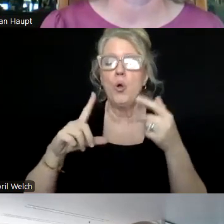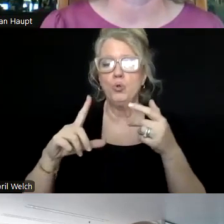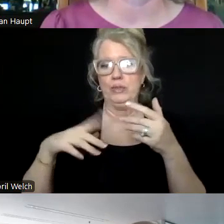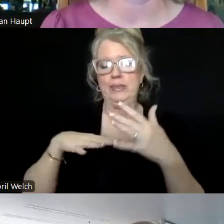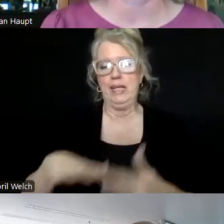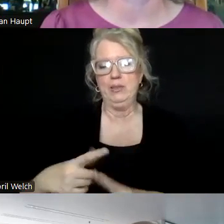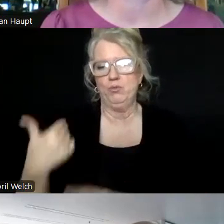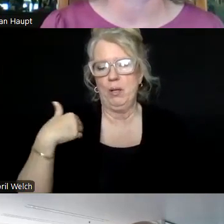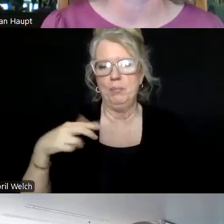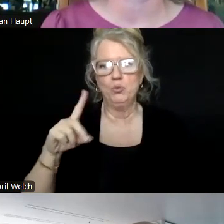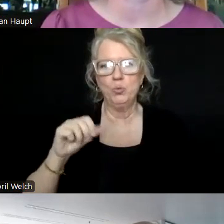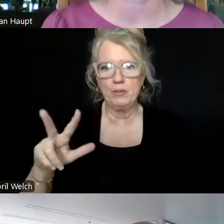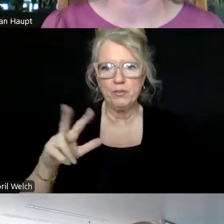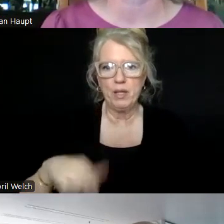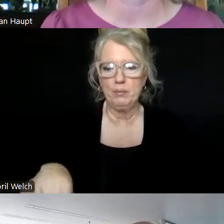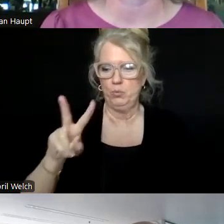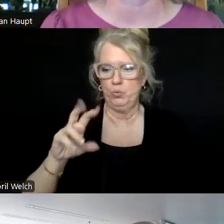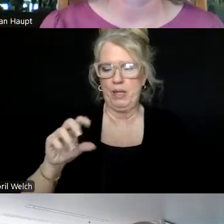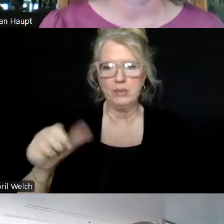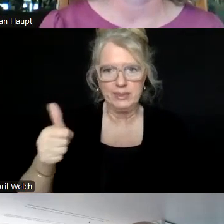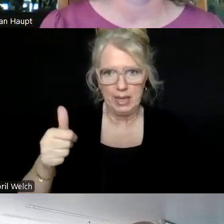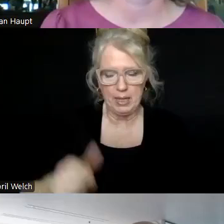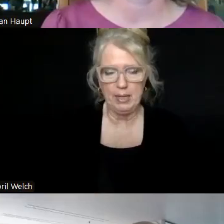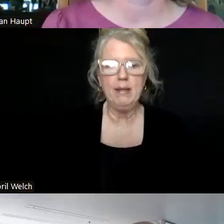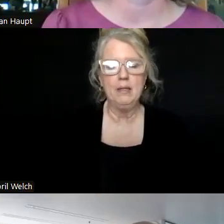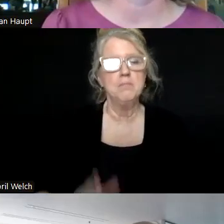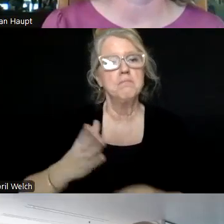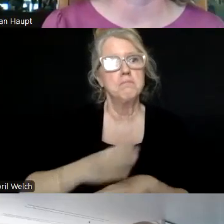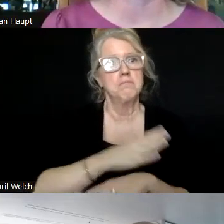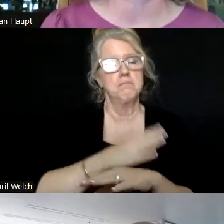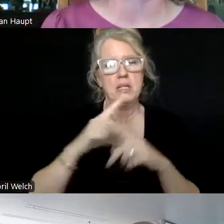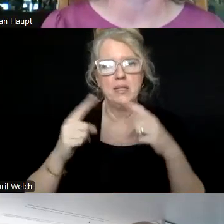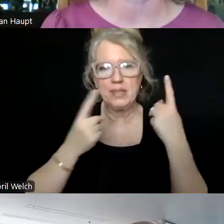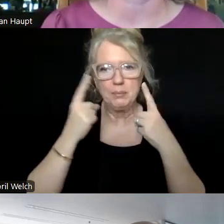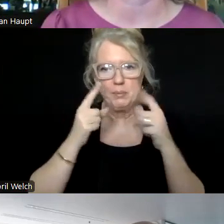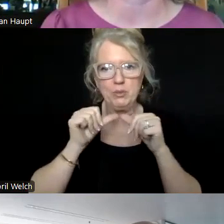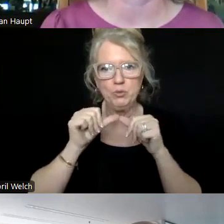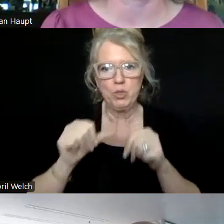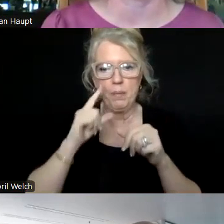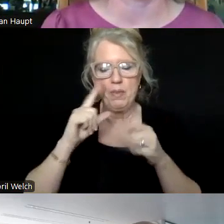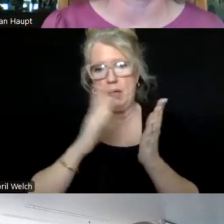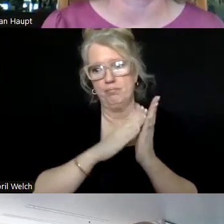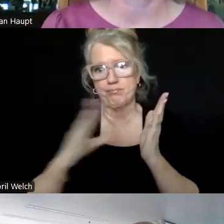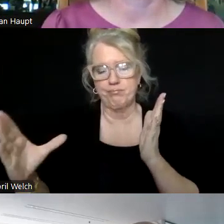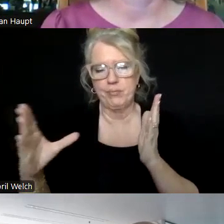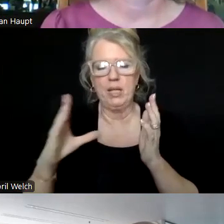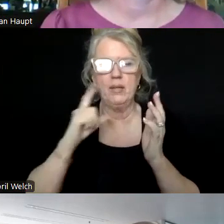studies from the 2005 to 2010 timeframe improved consistency and practice across the